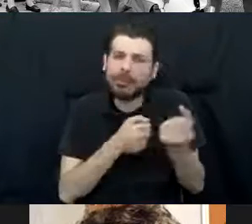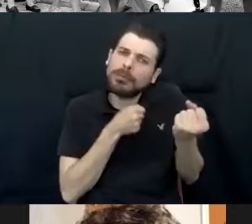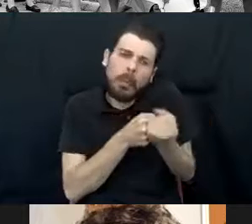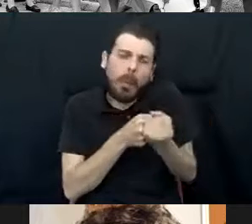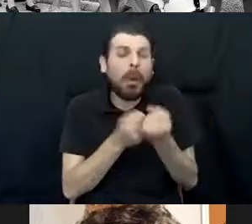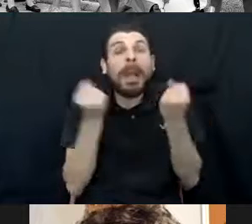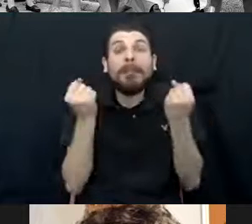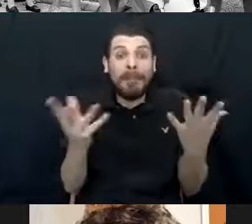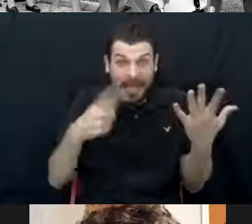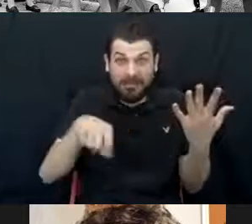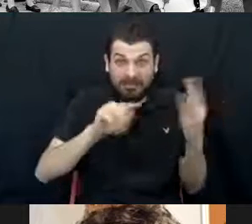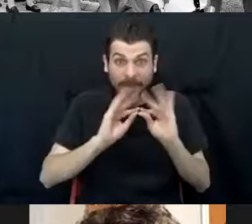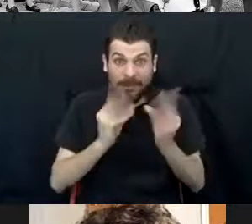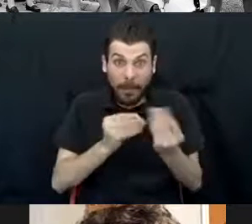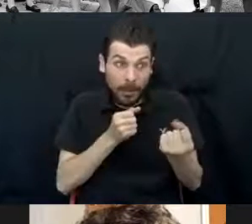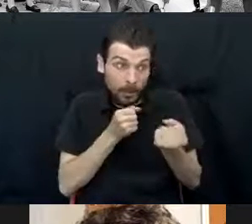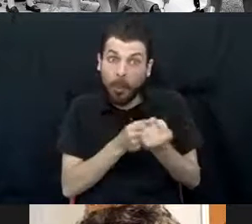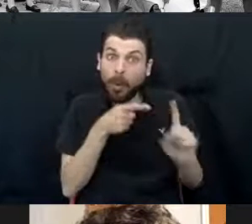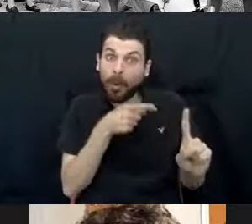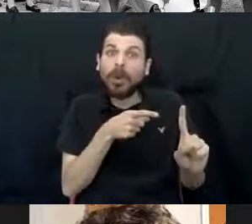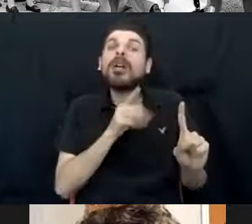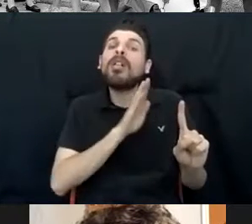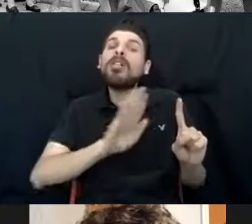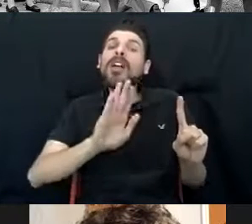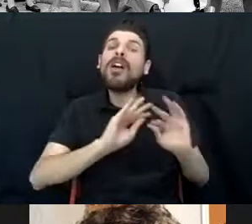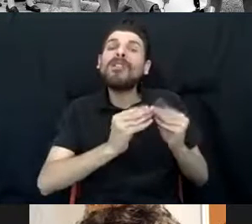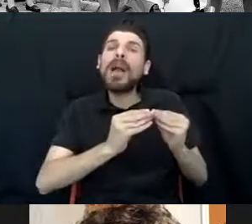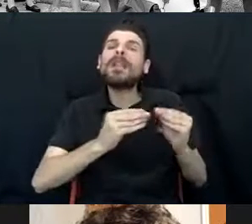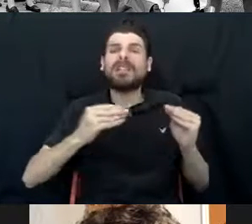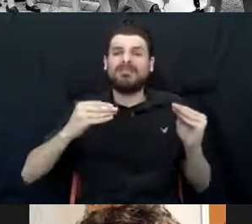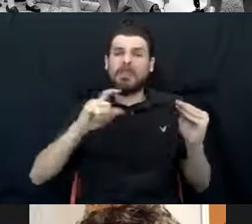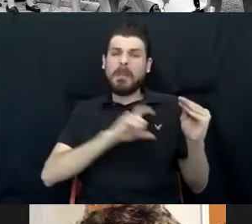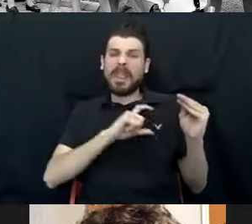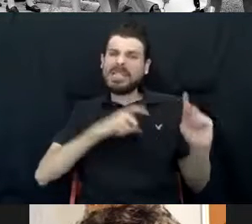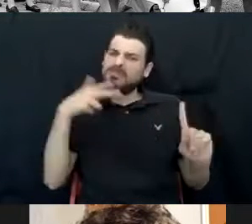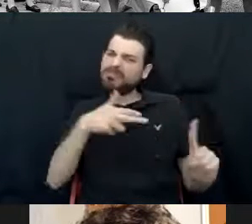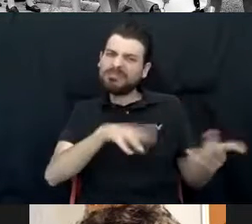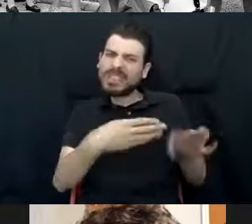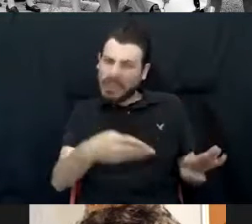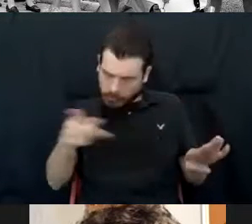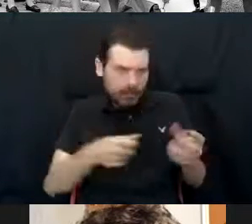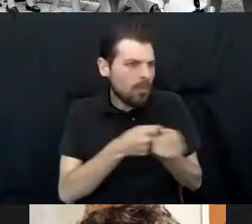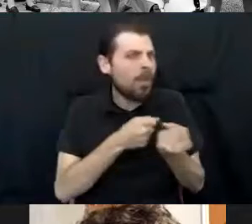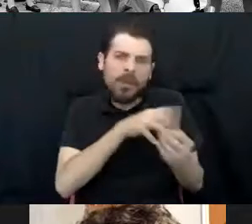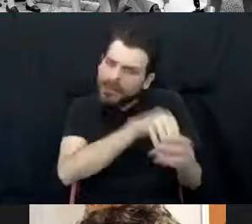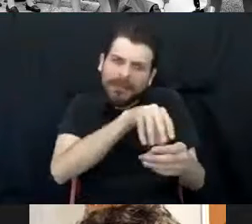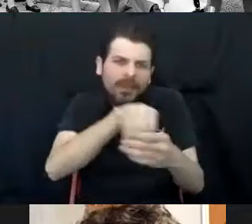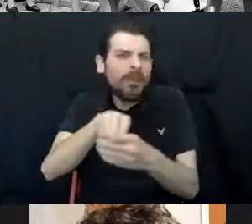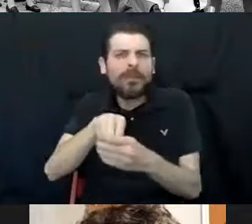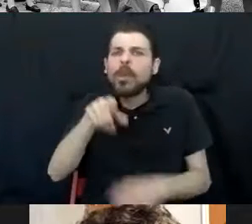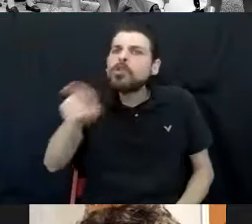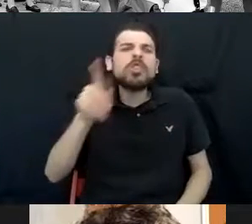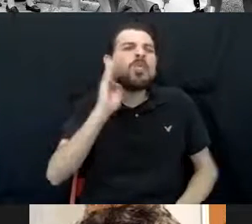violence. I have watched her literally befriend families whose sons have been killed by